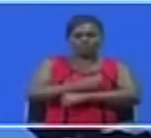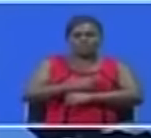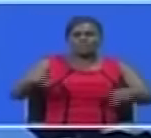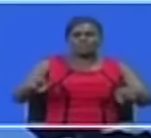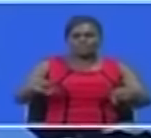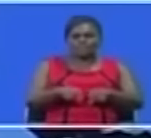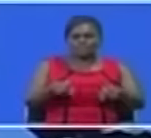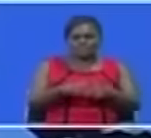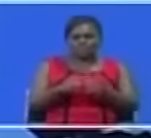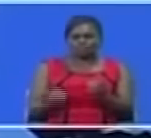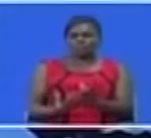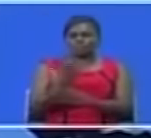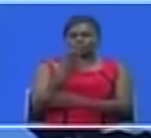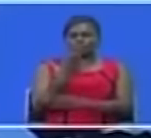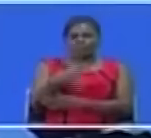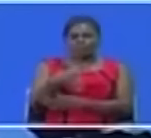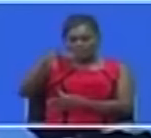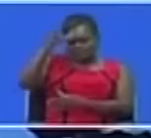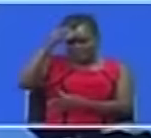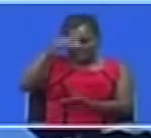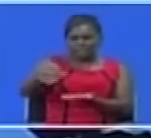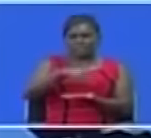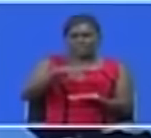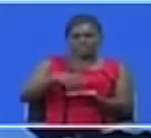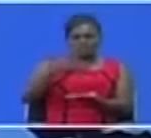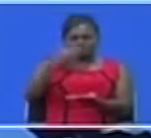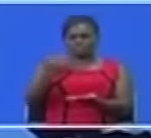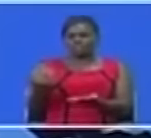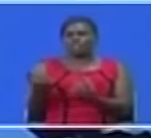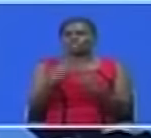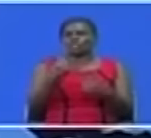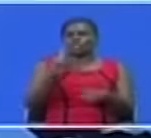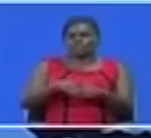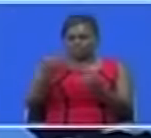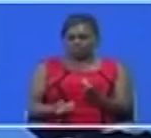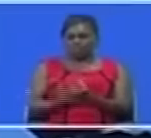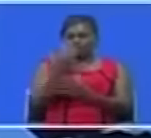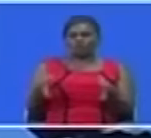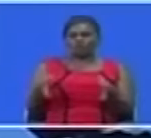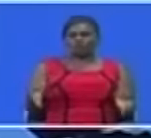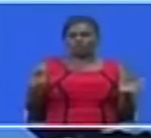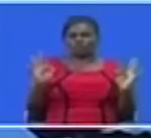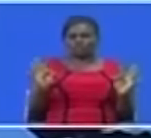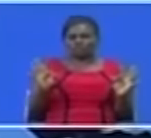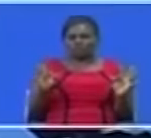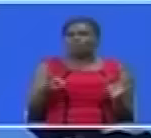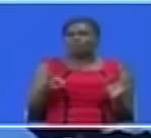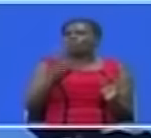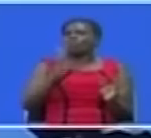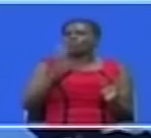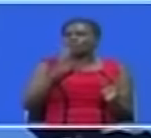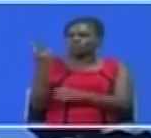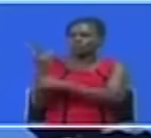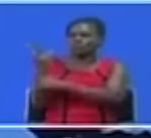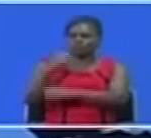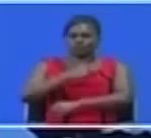as well as creating a holistic learning center for its students. Speaking during the official launch of the Springs Water